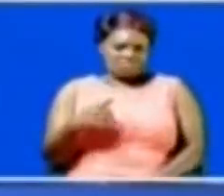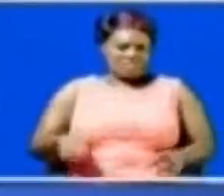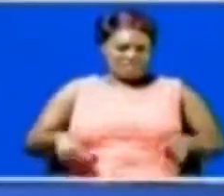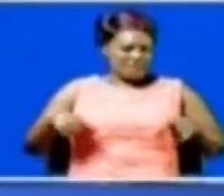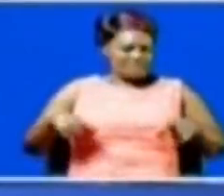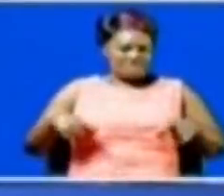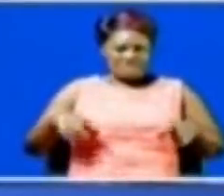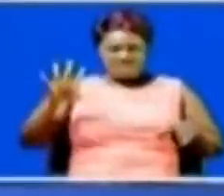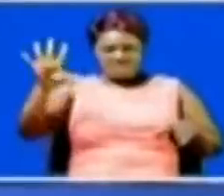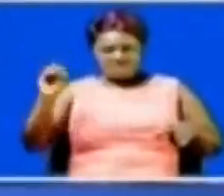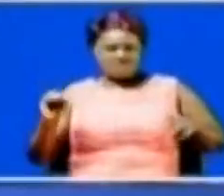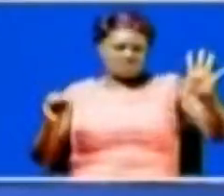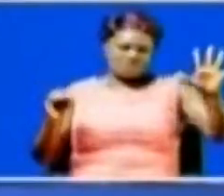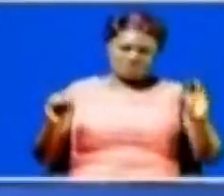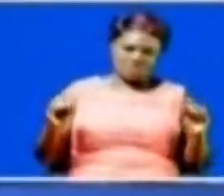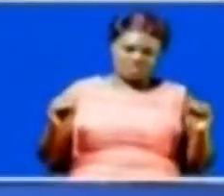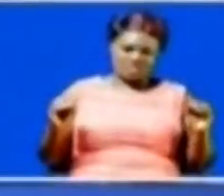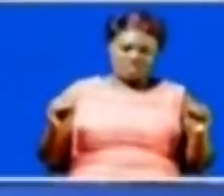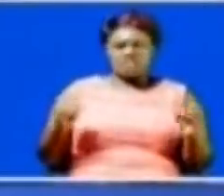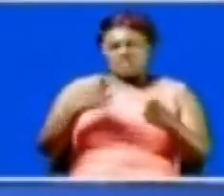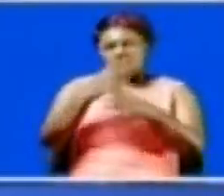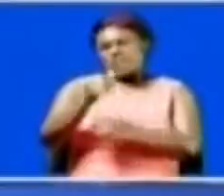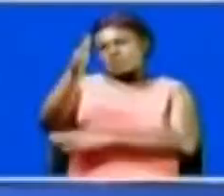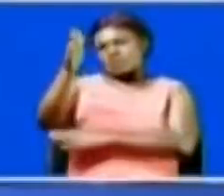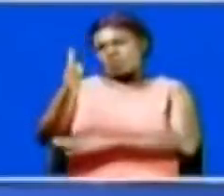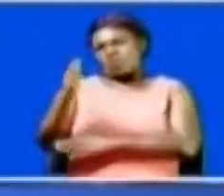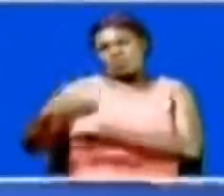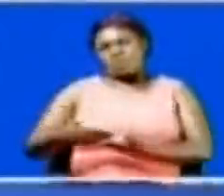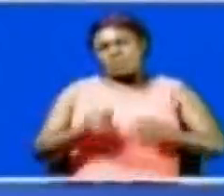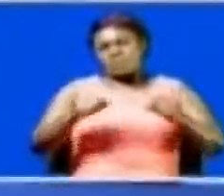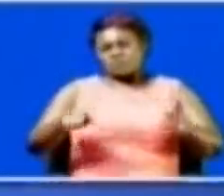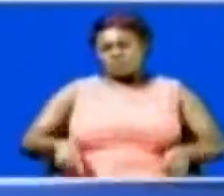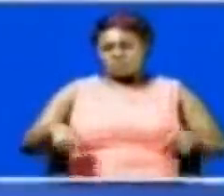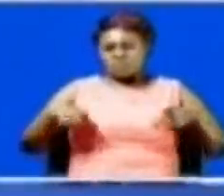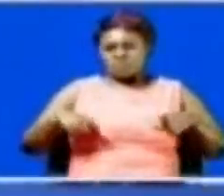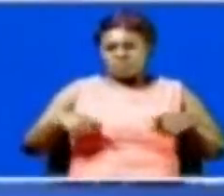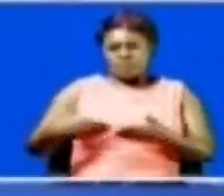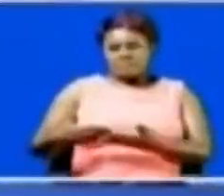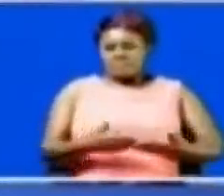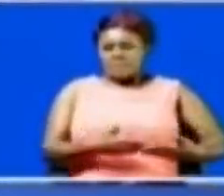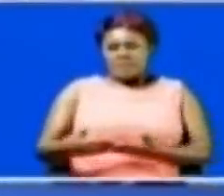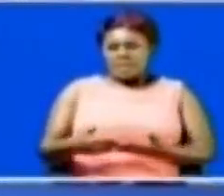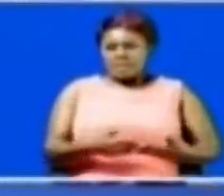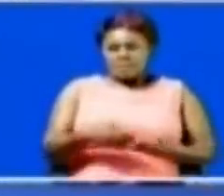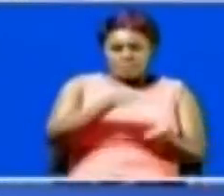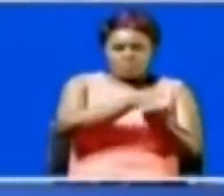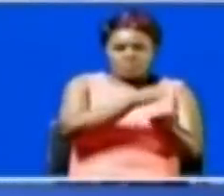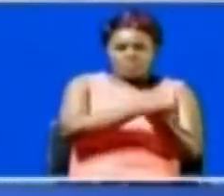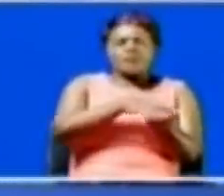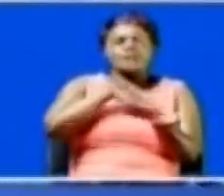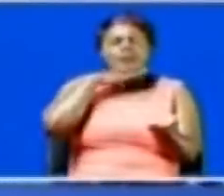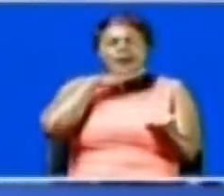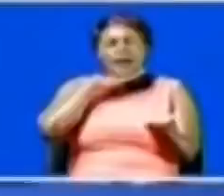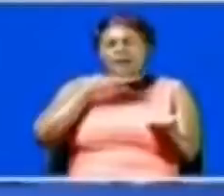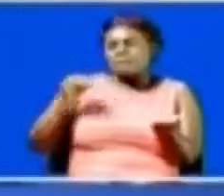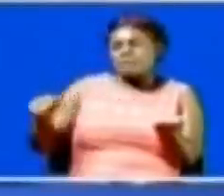ni 50-50. So we are still trusting God that kwamba mtoto atasurvive. The newborn baby who was placed in an incubator passed on earlier